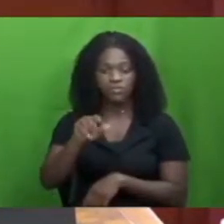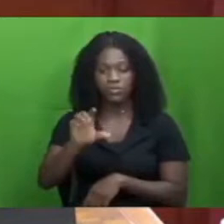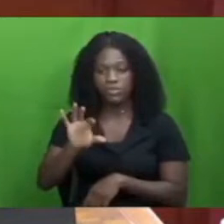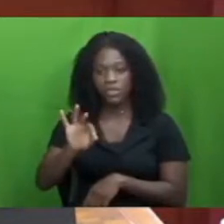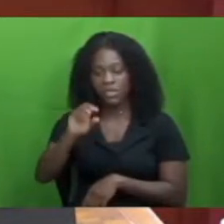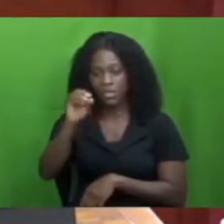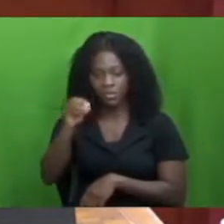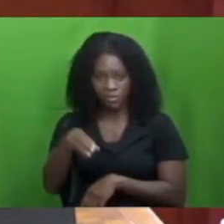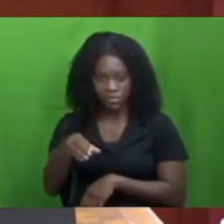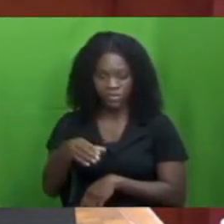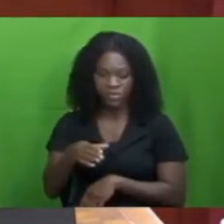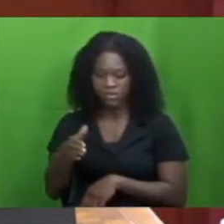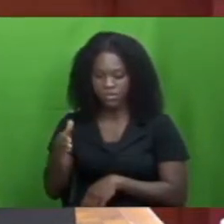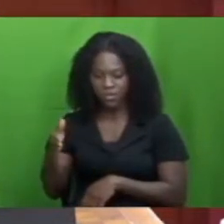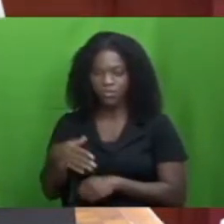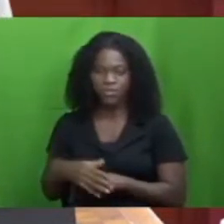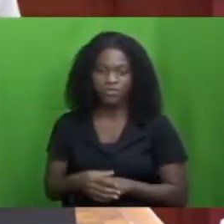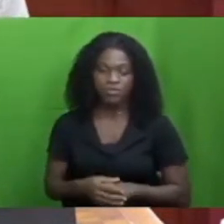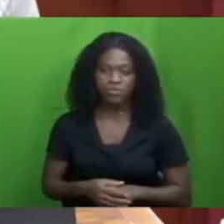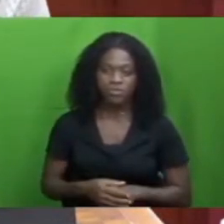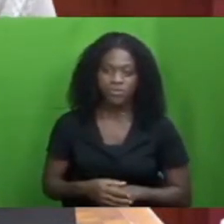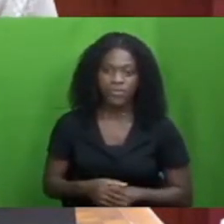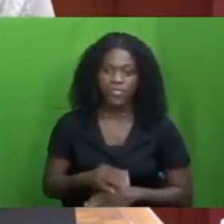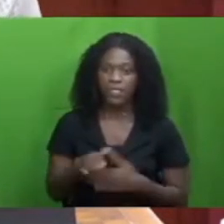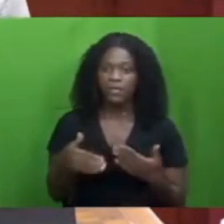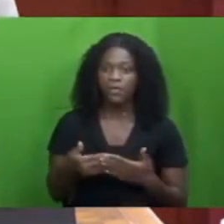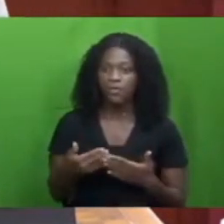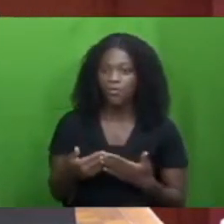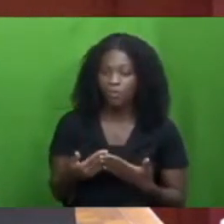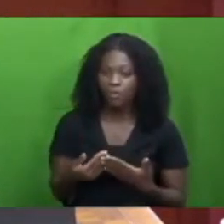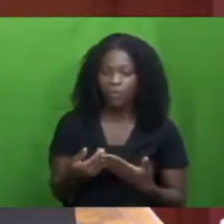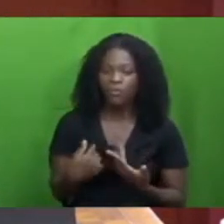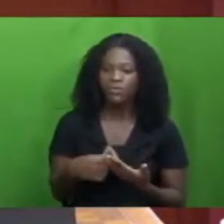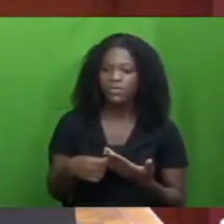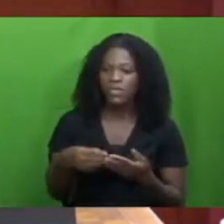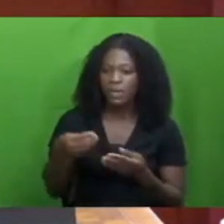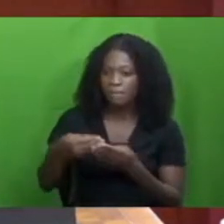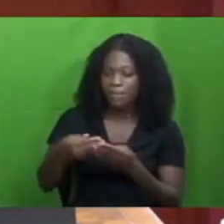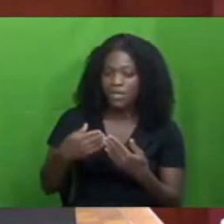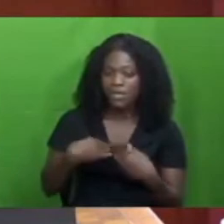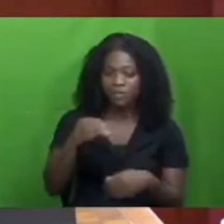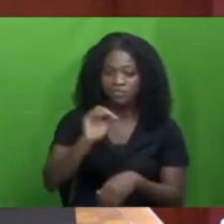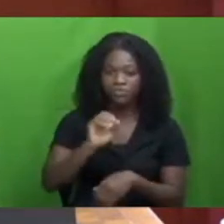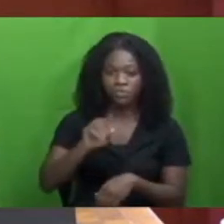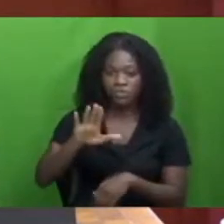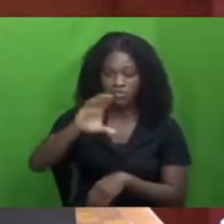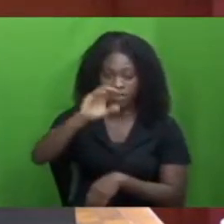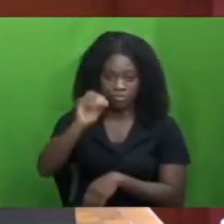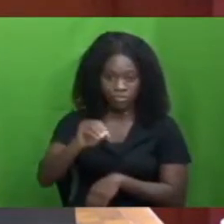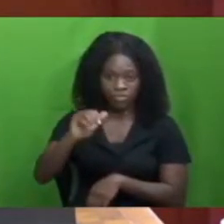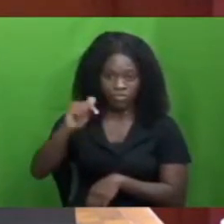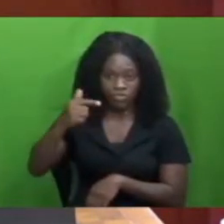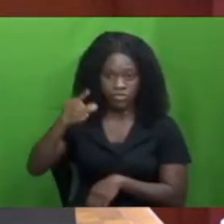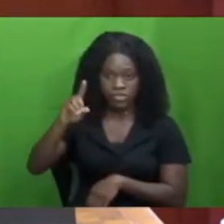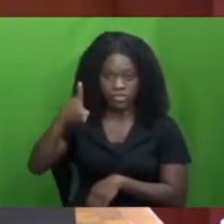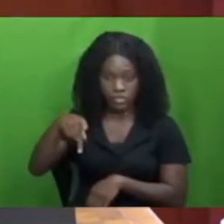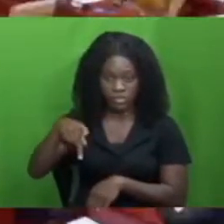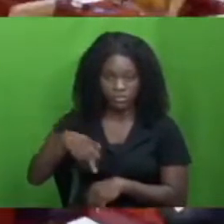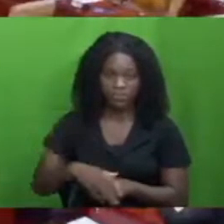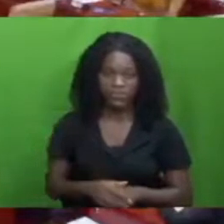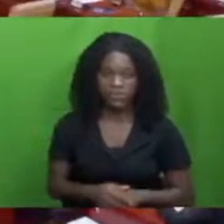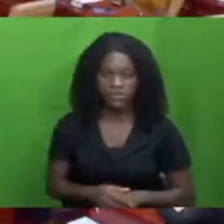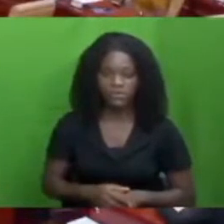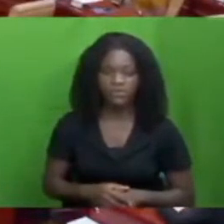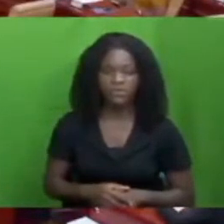18.9%, primary balance on commitment basis of a deficit of 0.5% of GDP compared to a surplus